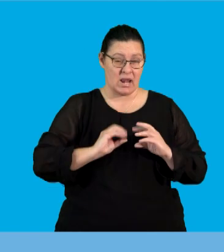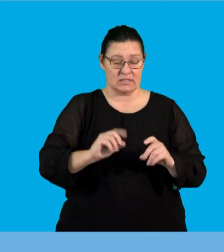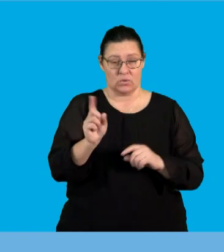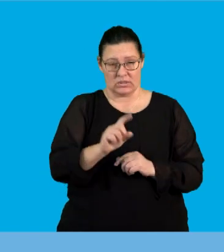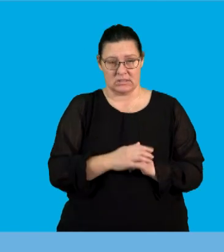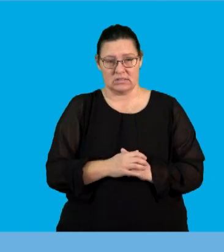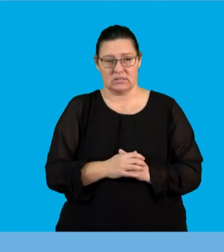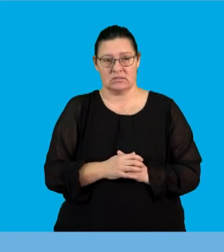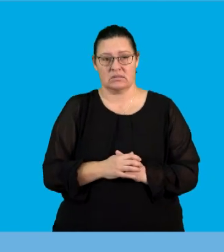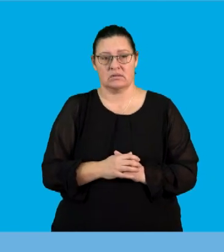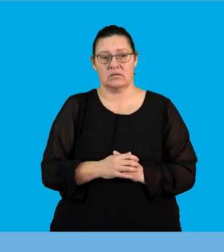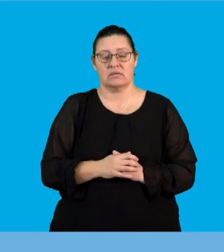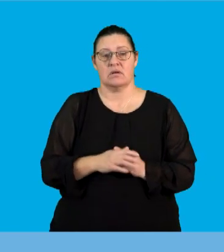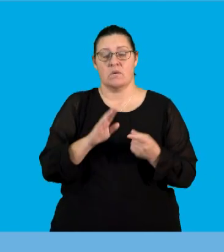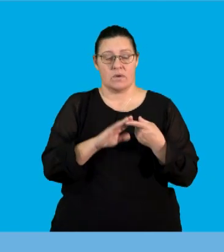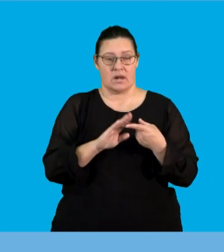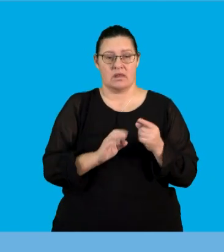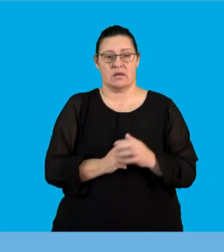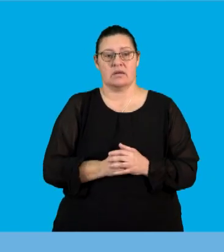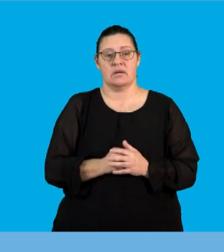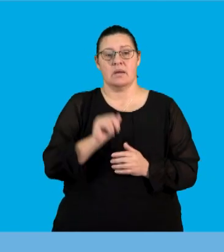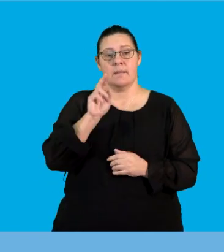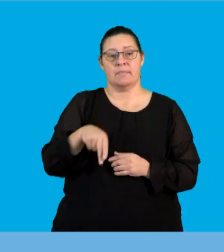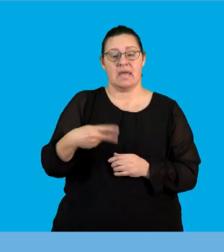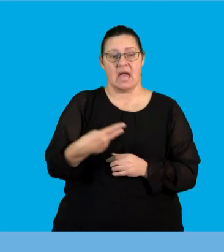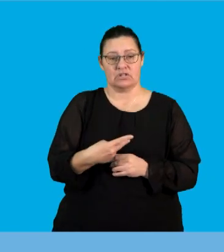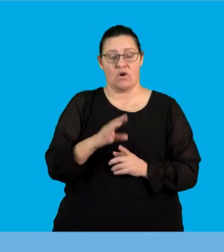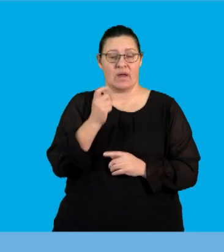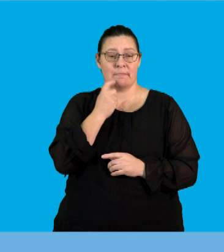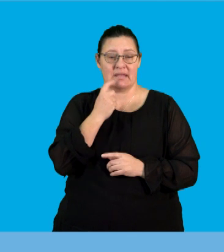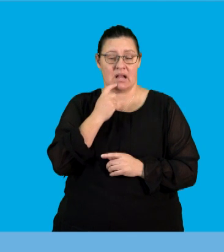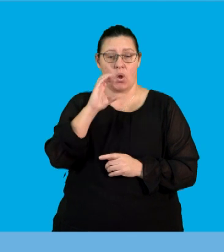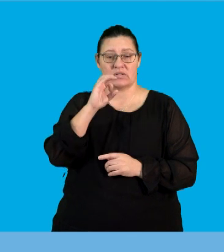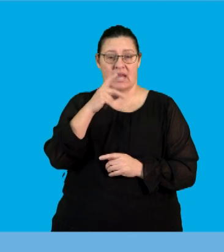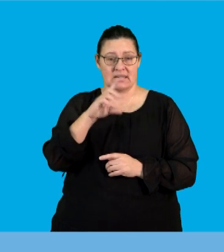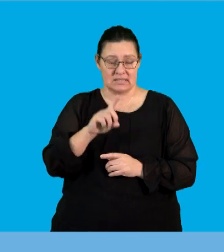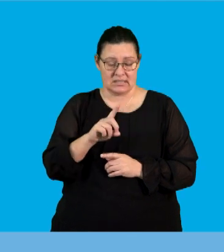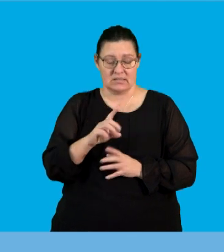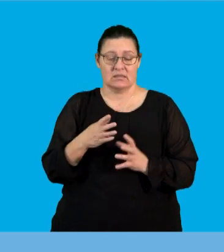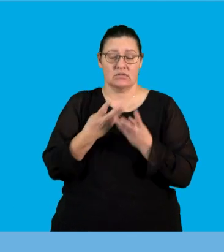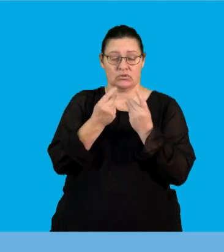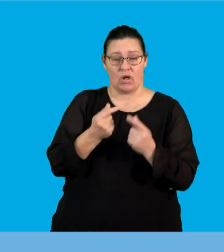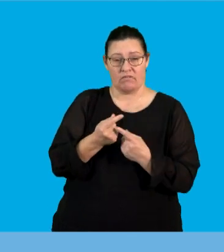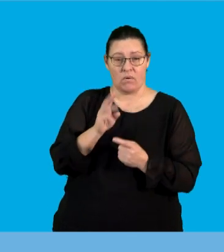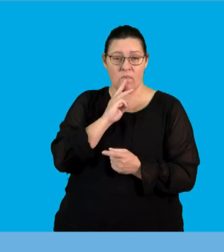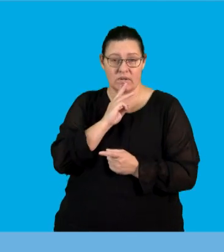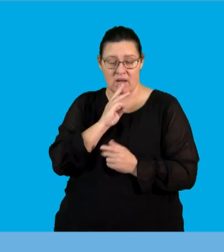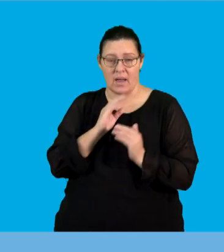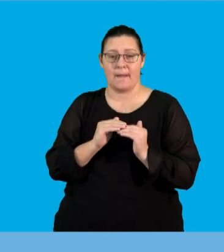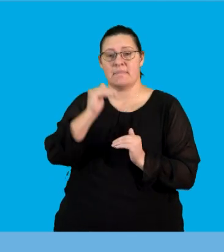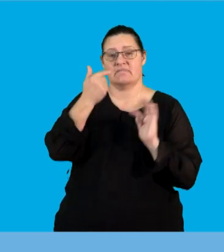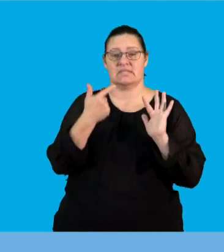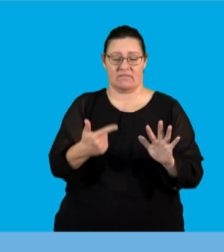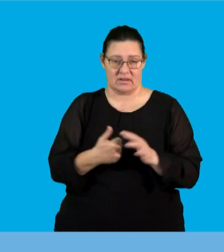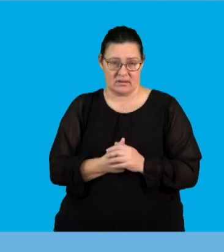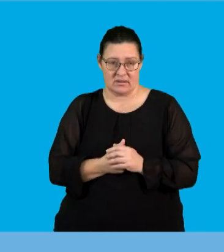this lesson is the following things. That's number 1. The pH of the metal oxide once dissolved in water will be above